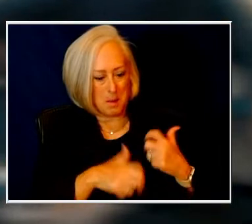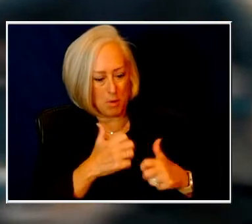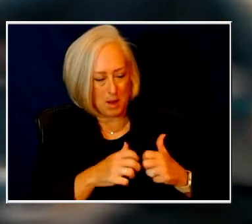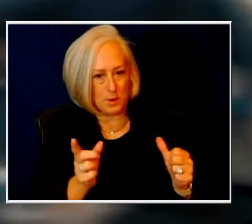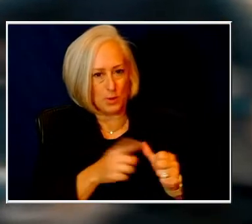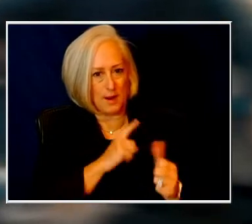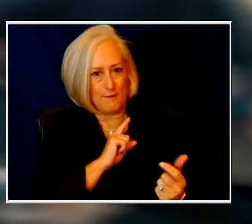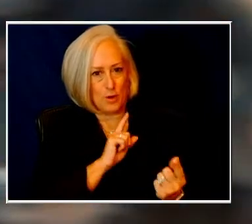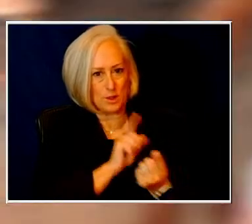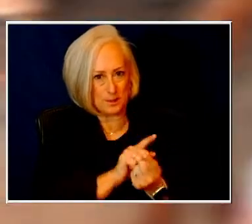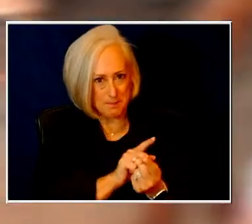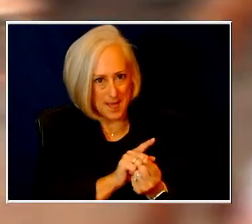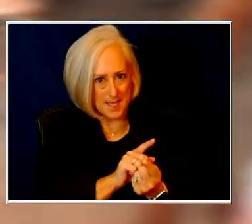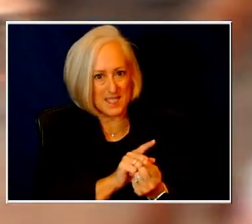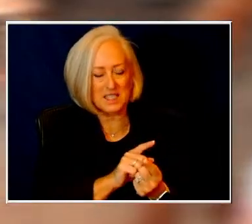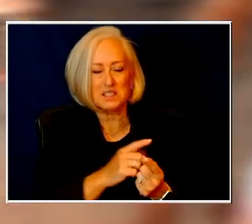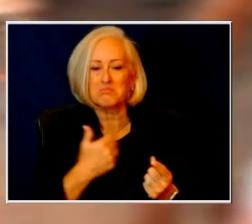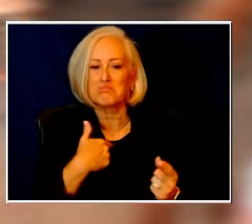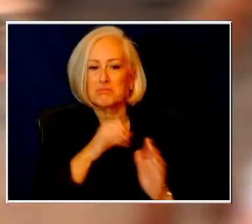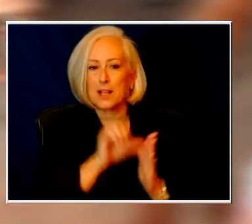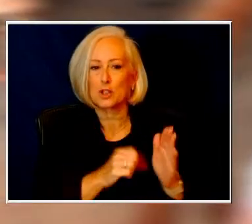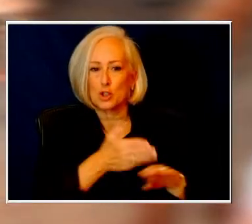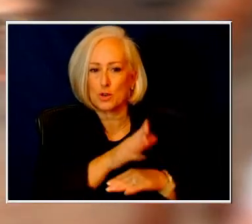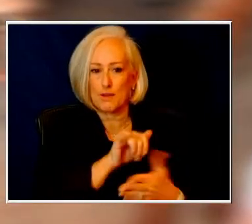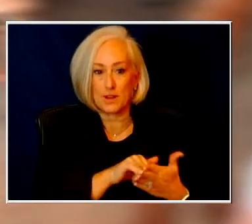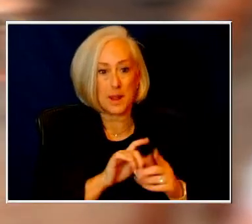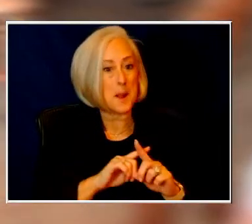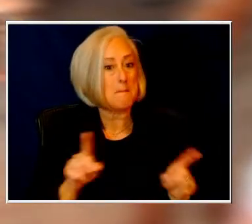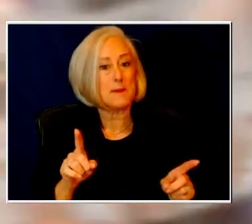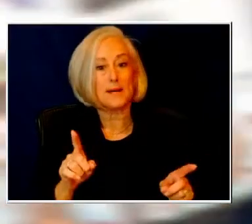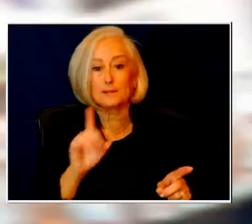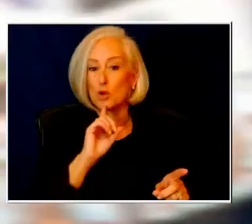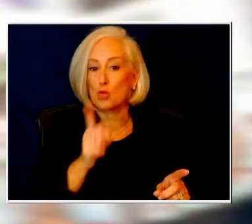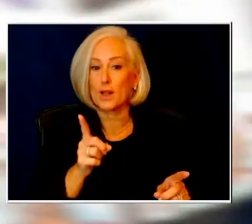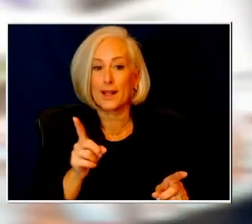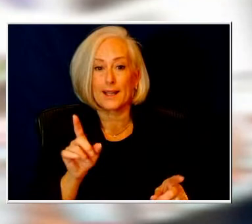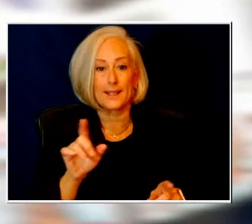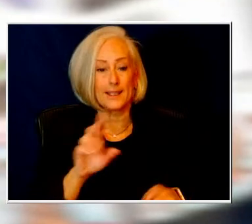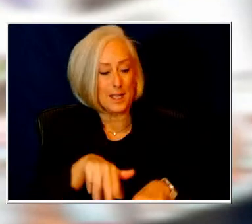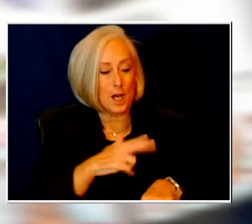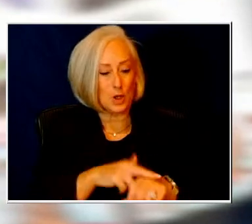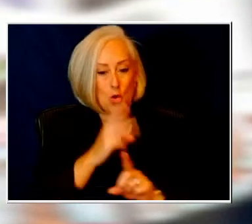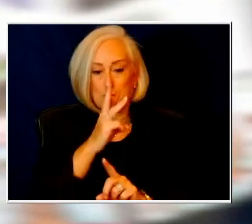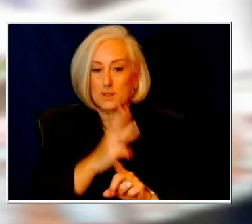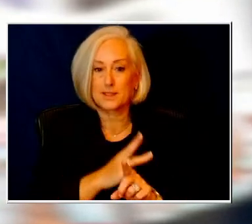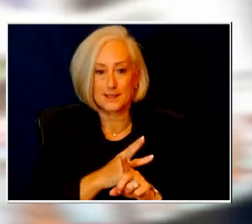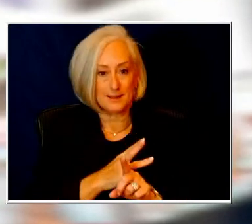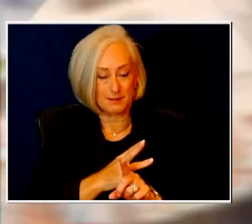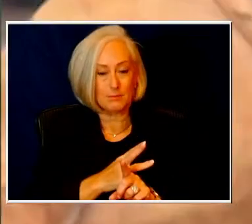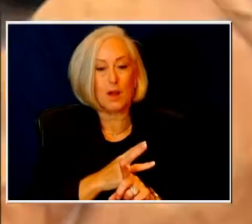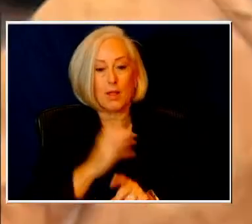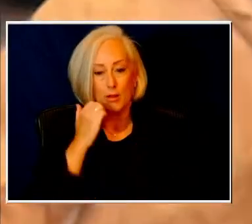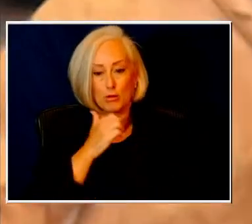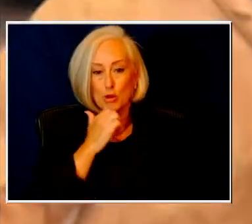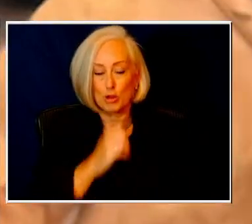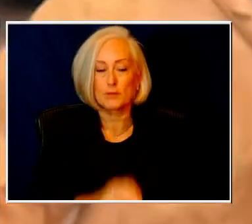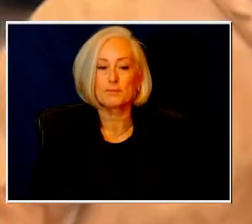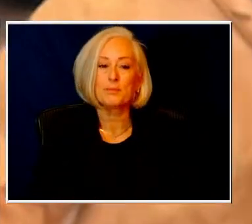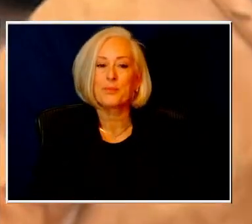heart surgery shortly after that. But otherwise, she looked like a normal 5-6 month old girl. Dr. Camerata, what's